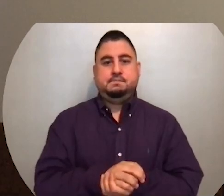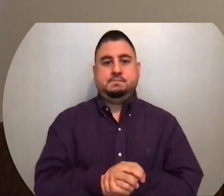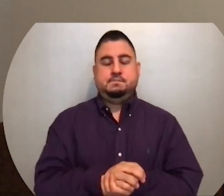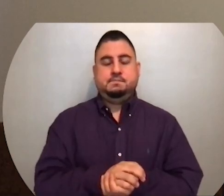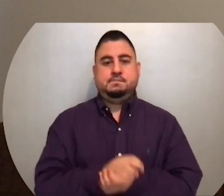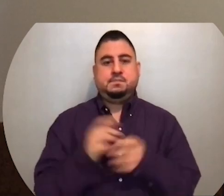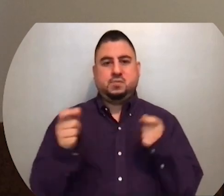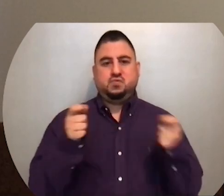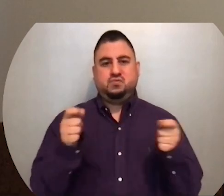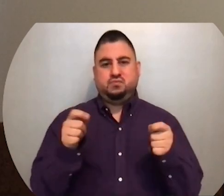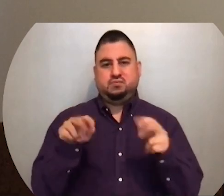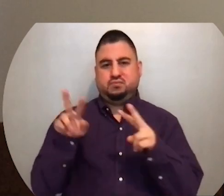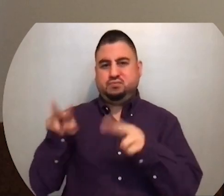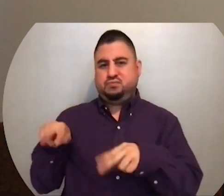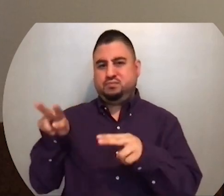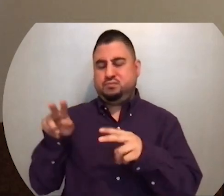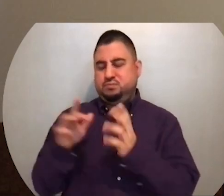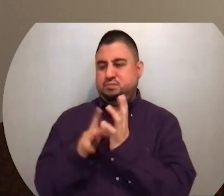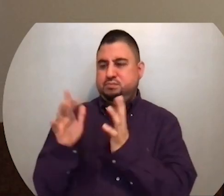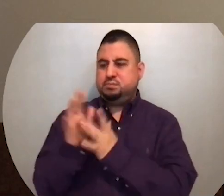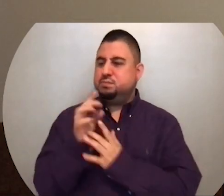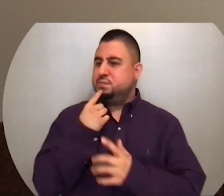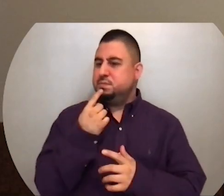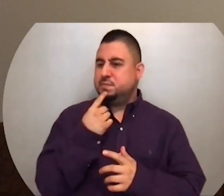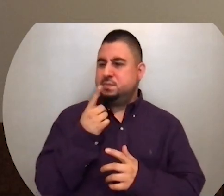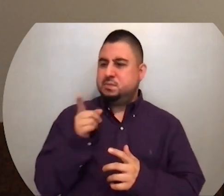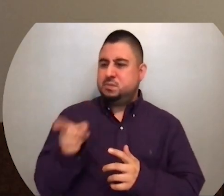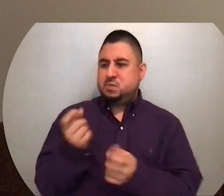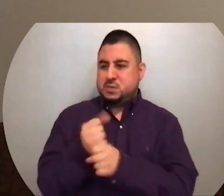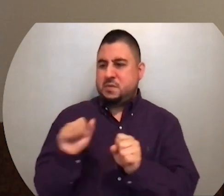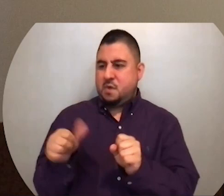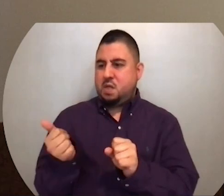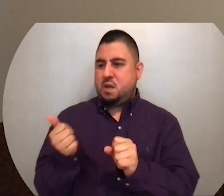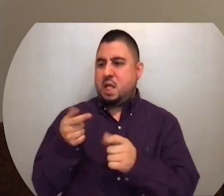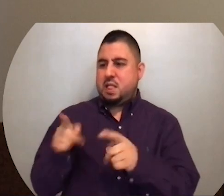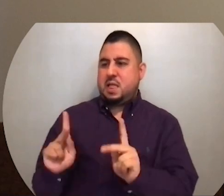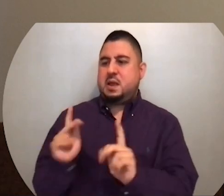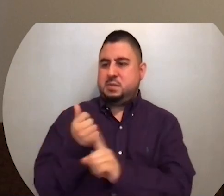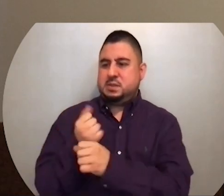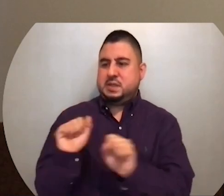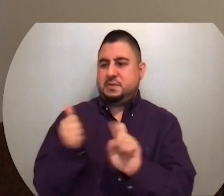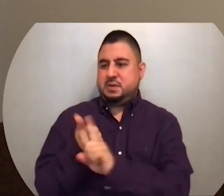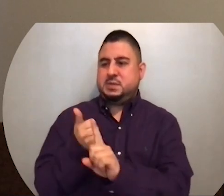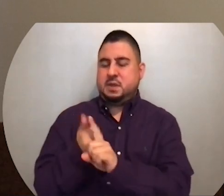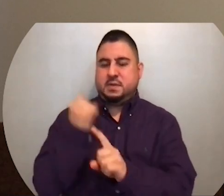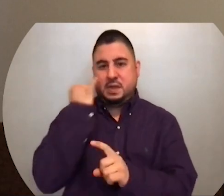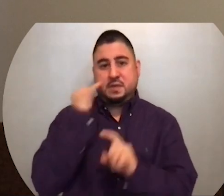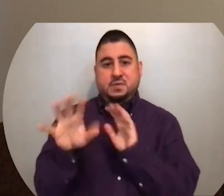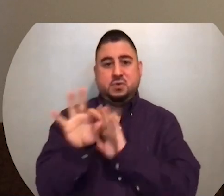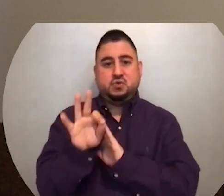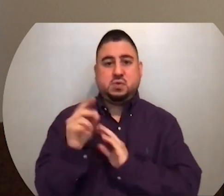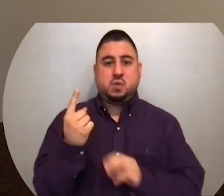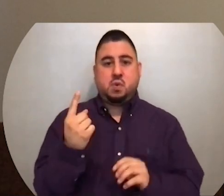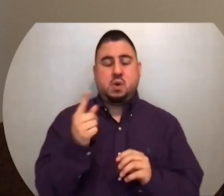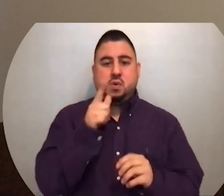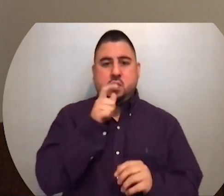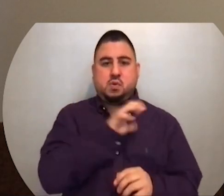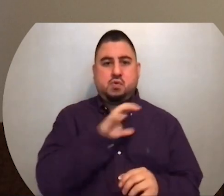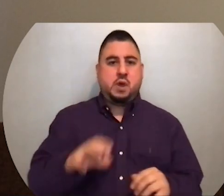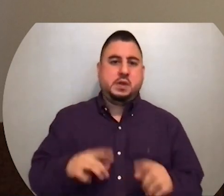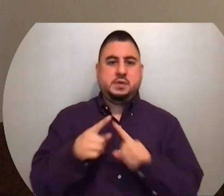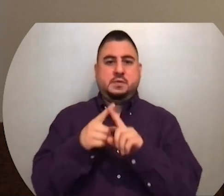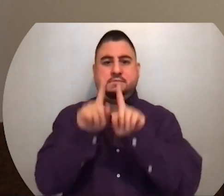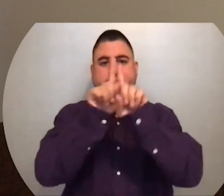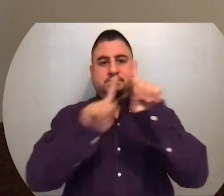The rulers sneered at Jesus and said, "He saved others, let him save himself, if he is the chosen one, the Christ of